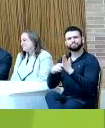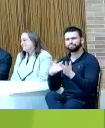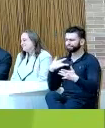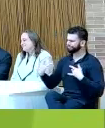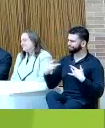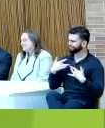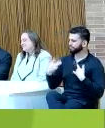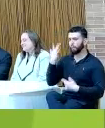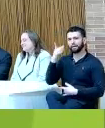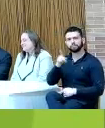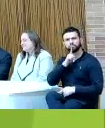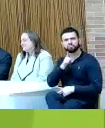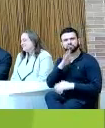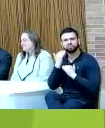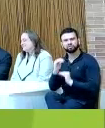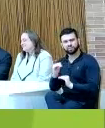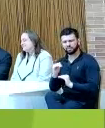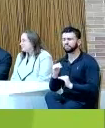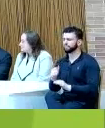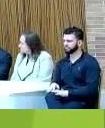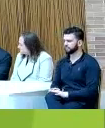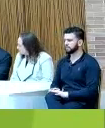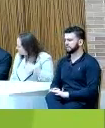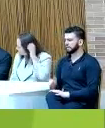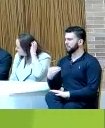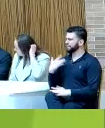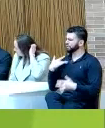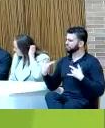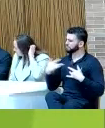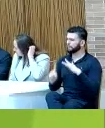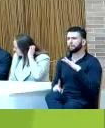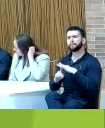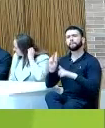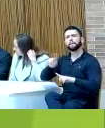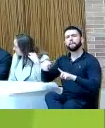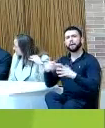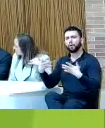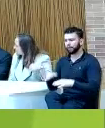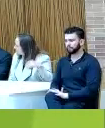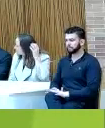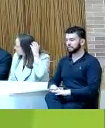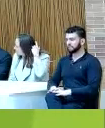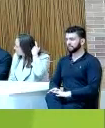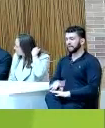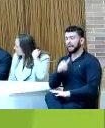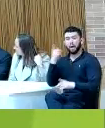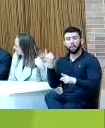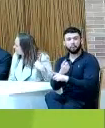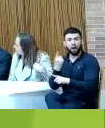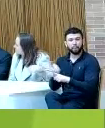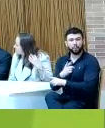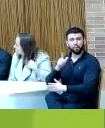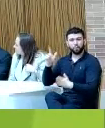restrictive nature um they do raise concerns about an improper or illegal conditioning of the